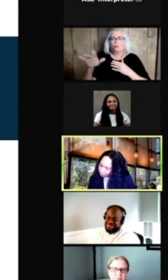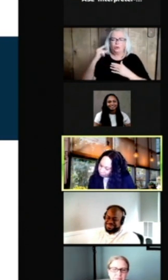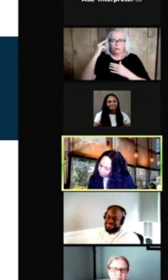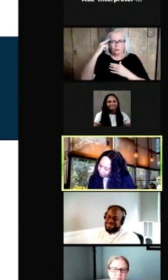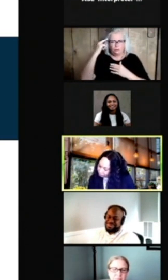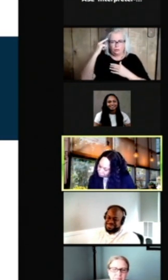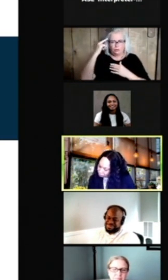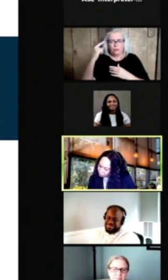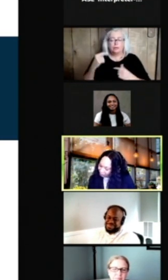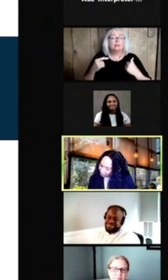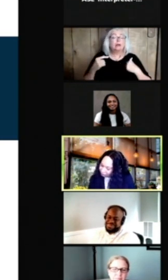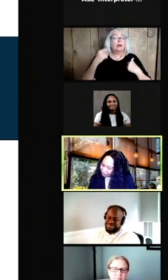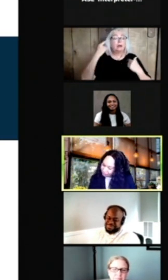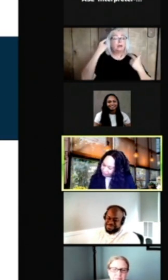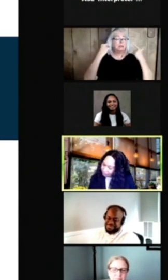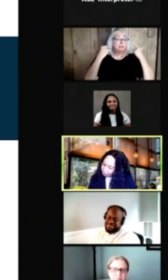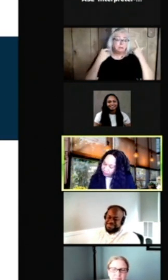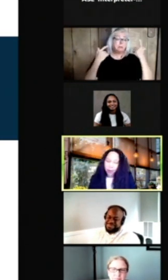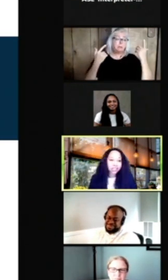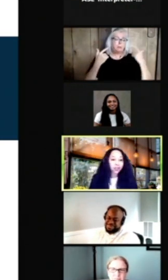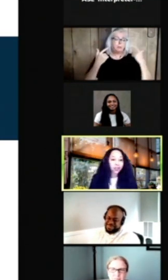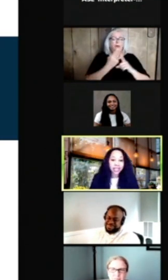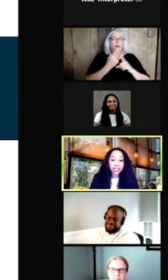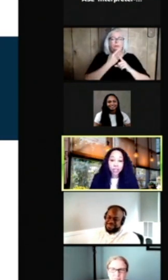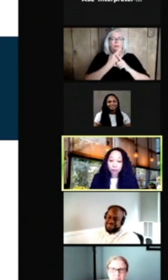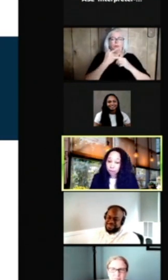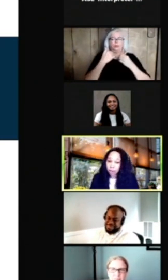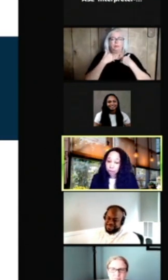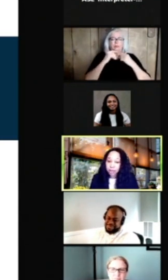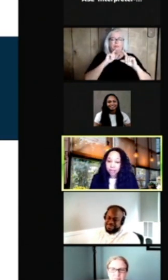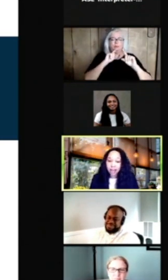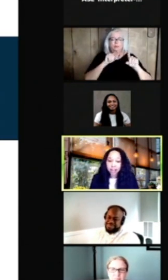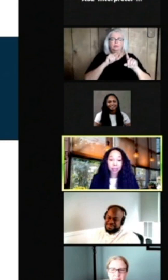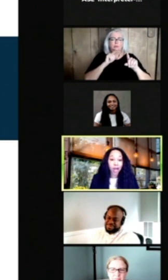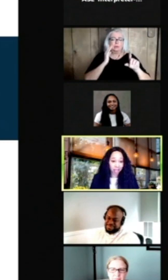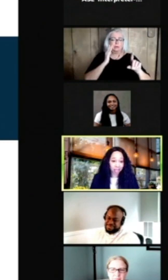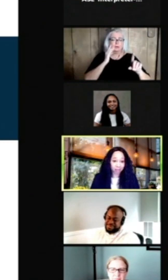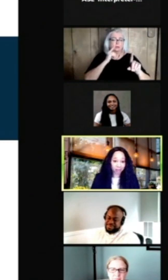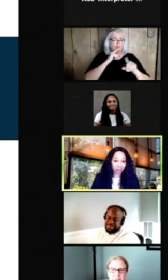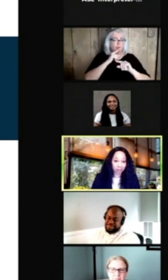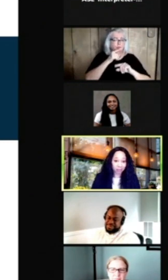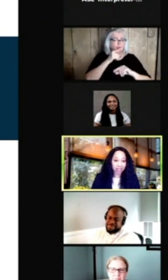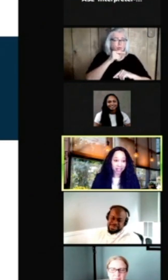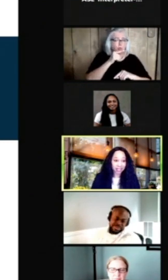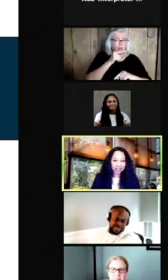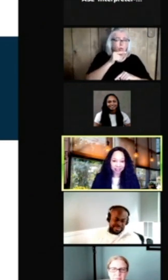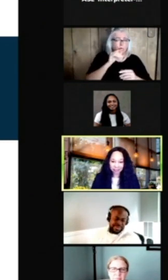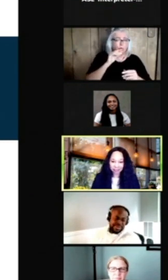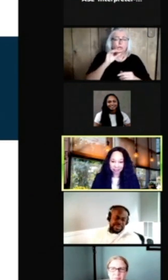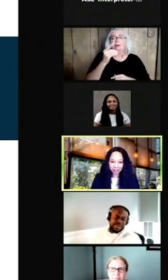quite appropriate to have the response for this go to Dr. Block.